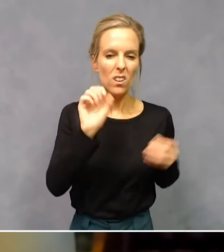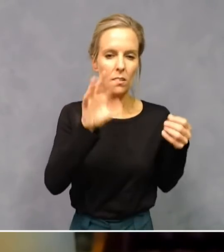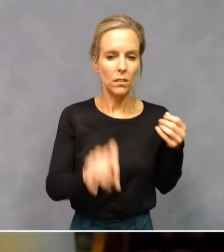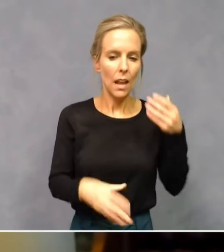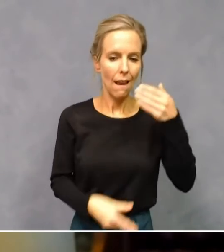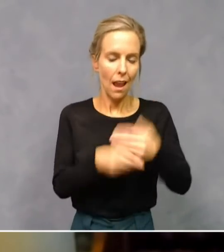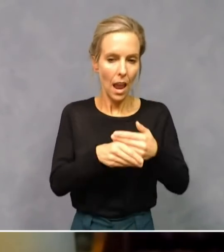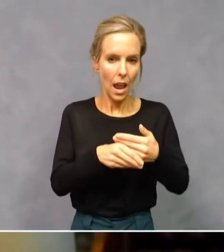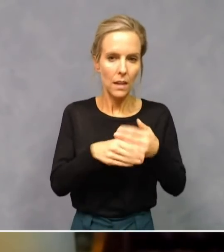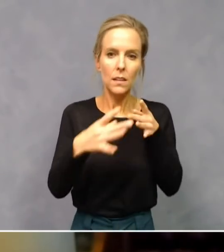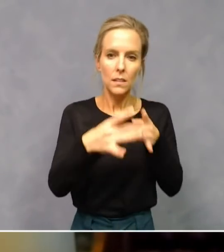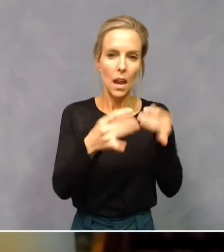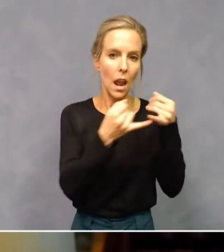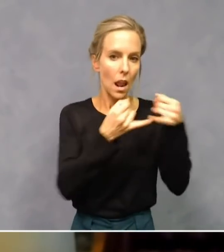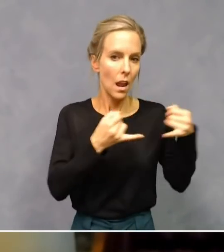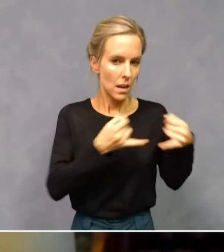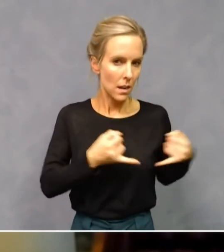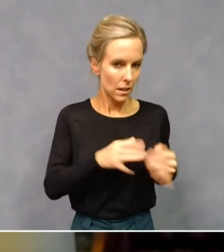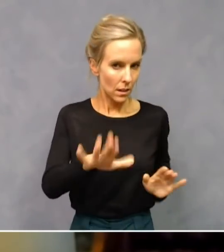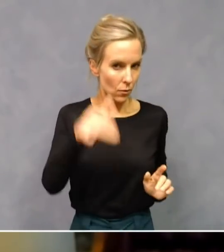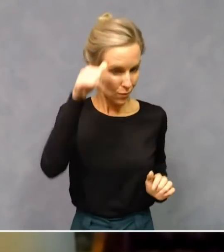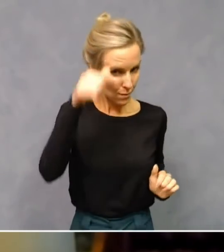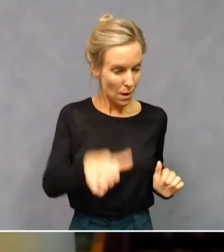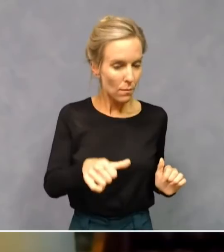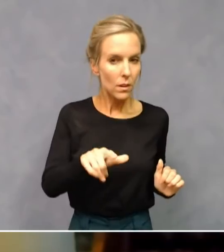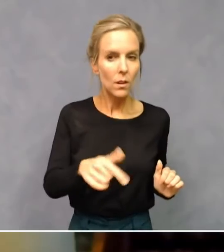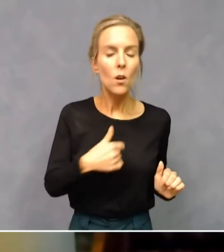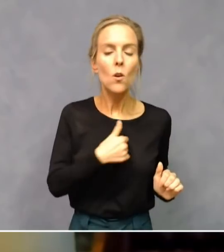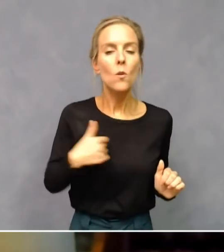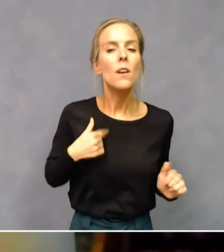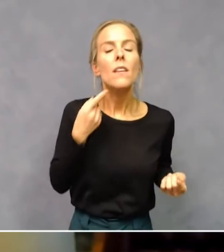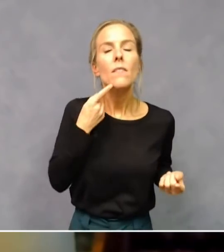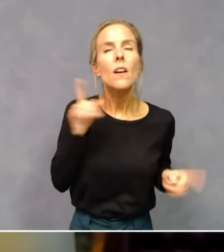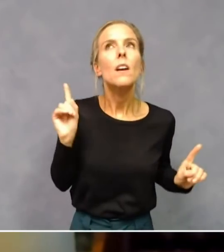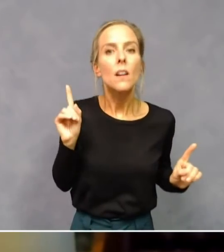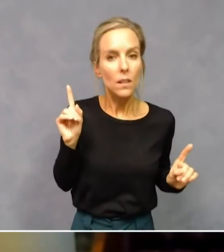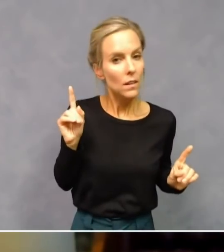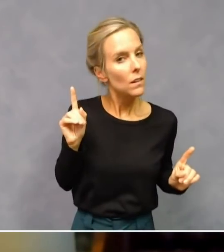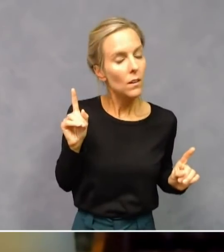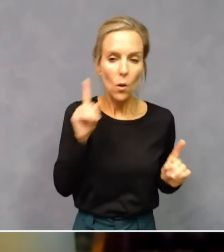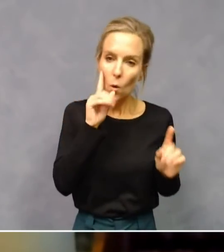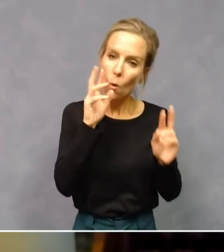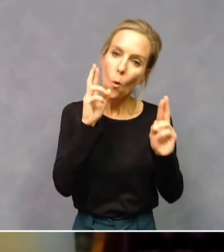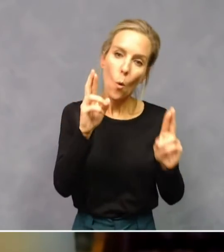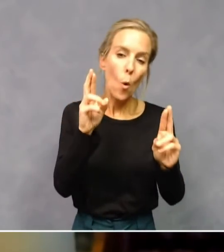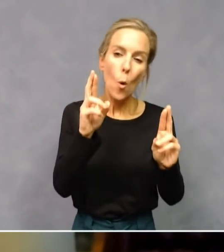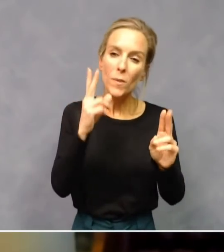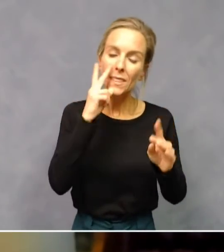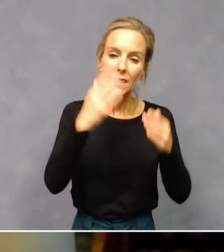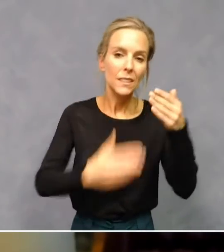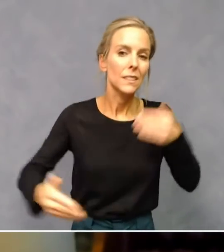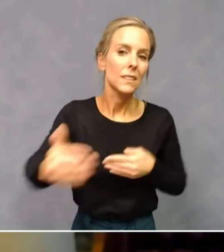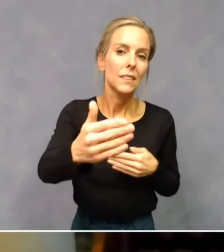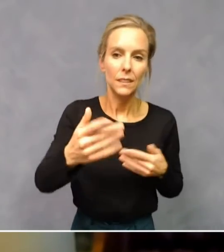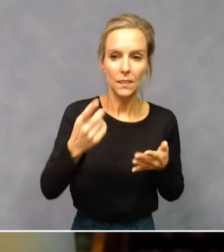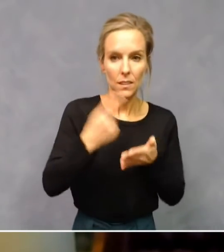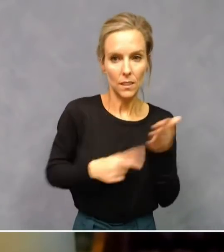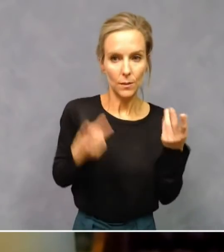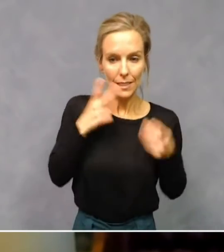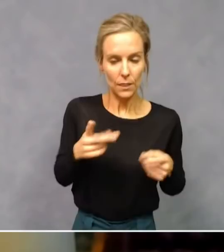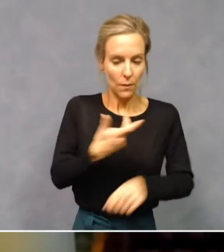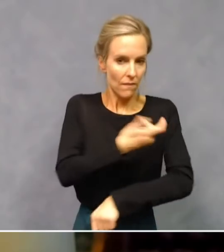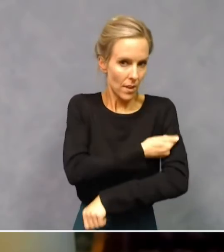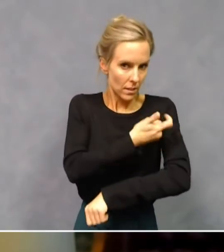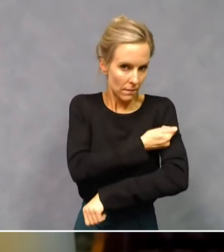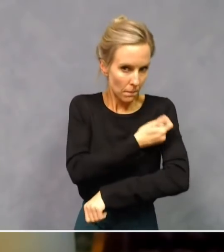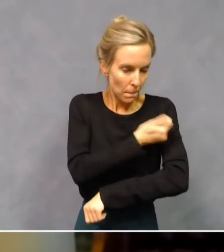that we finally have some real hope on the horizon around what is happening with some of the vaccines. We know